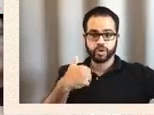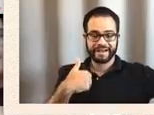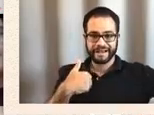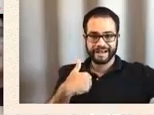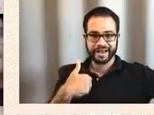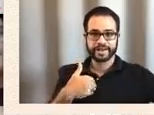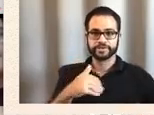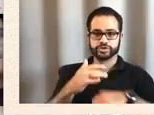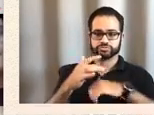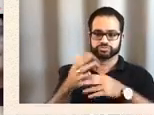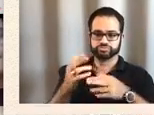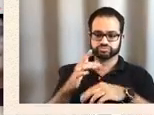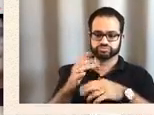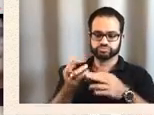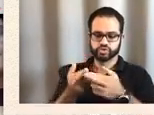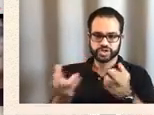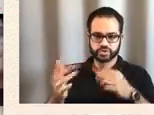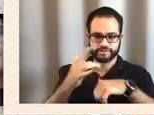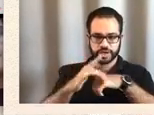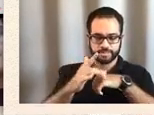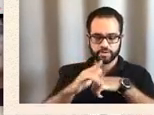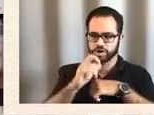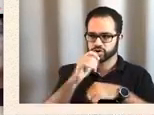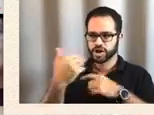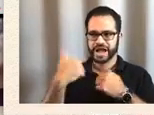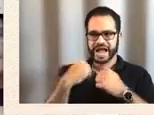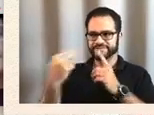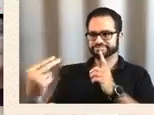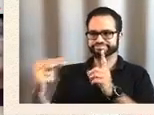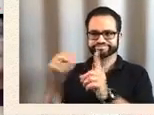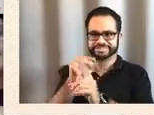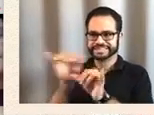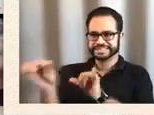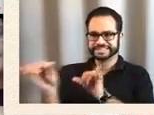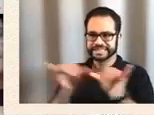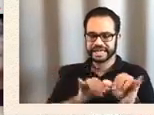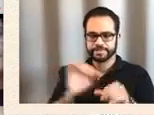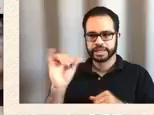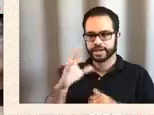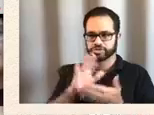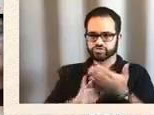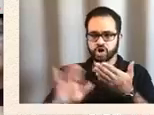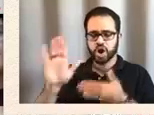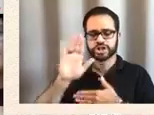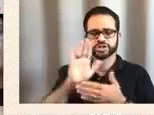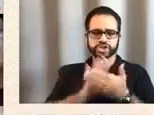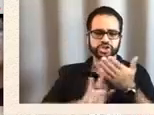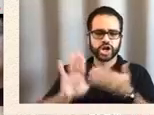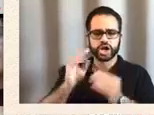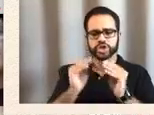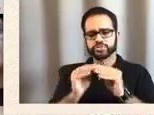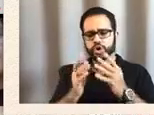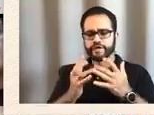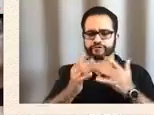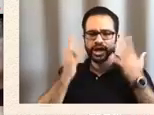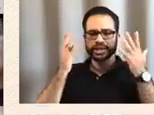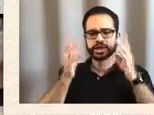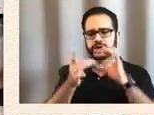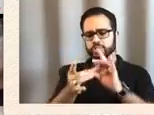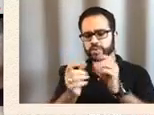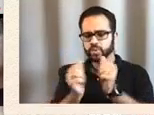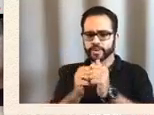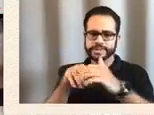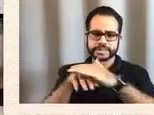just don't seem to view it the same way as college. You know, like college seems to be more friendly towards accessibility